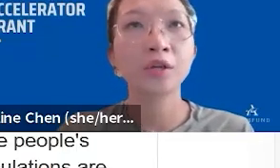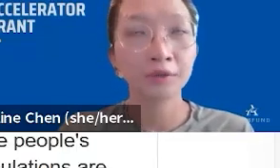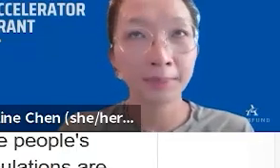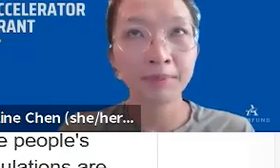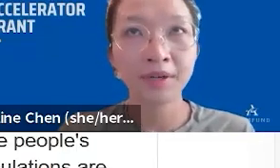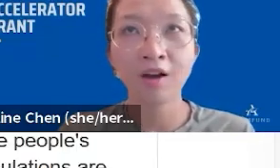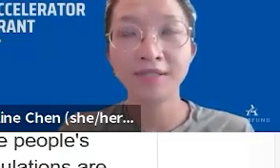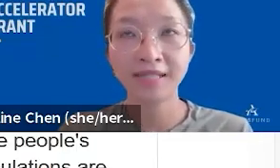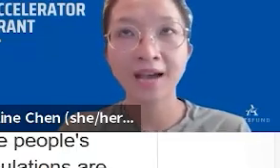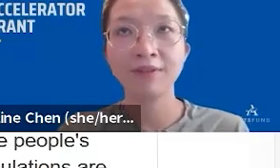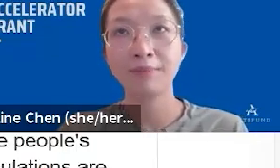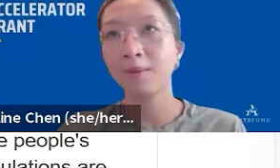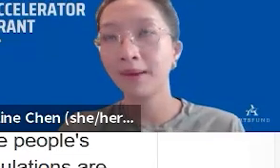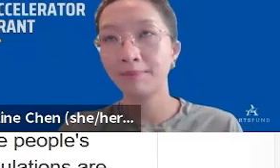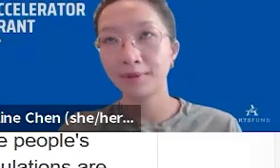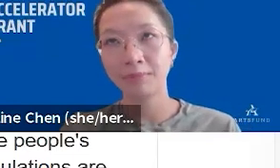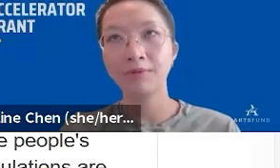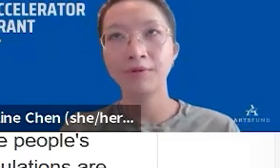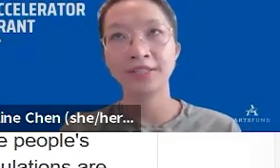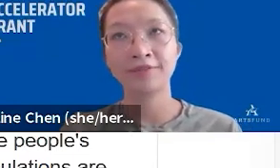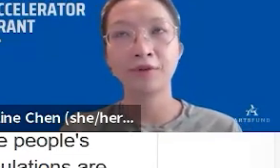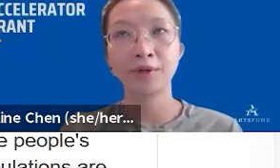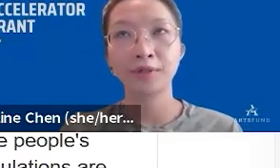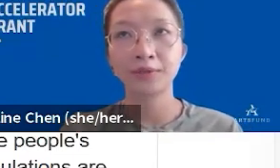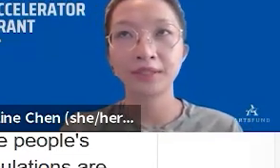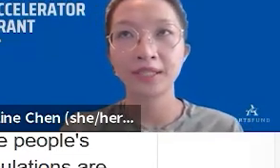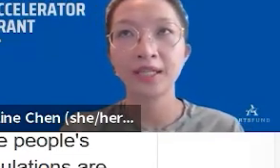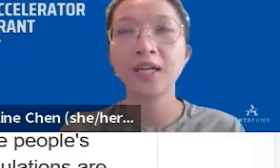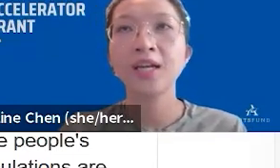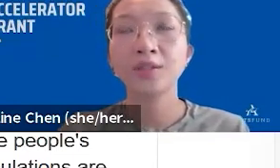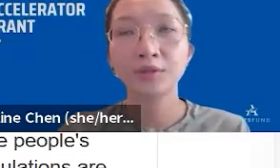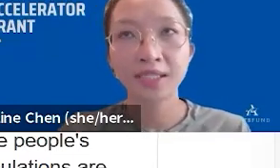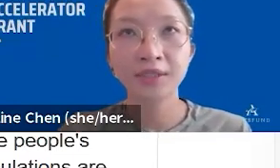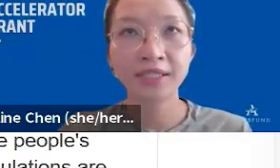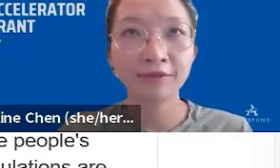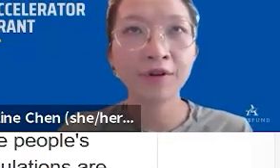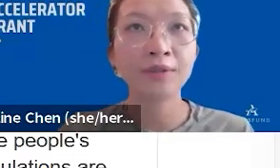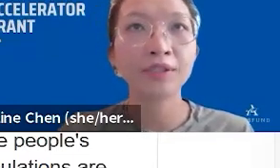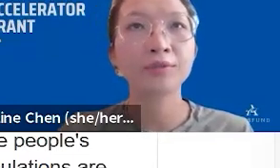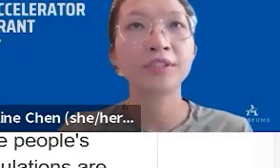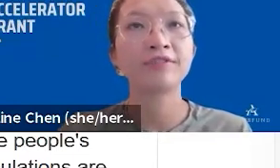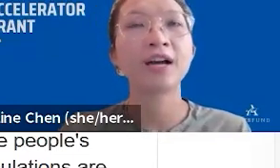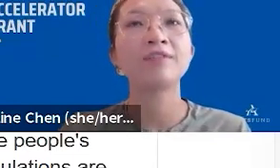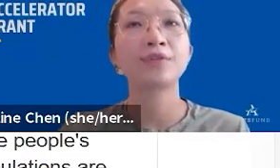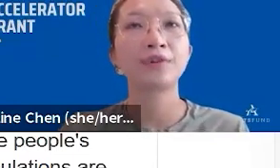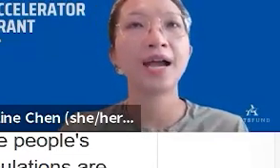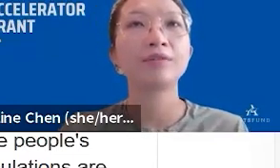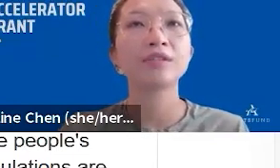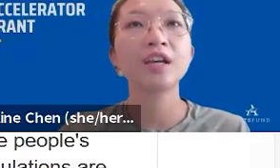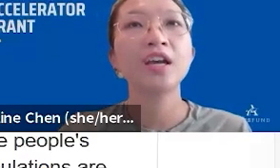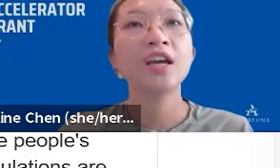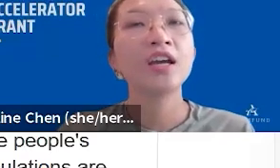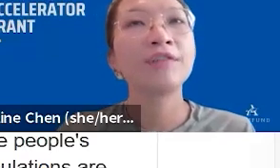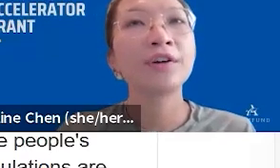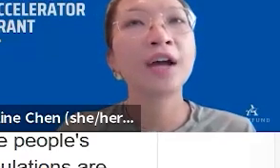match the total number of staff and board member reported for 2020, 2024 and 2025